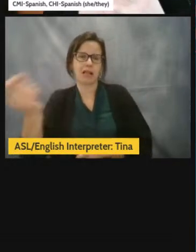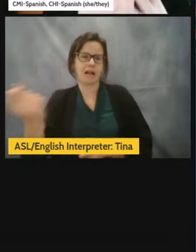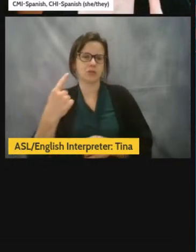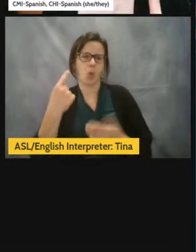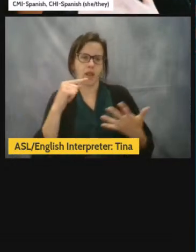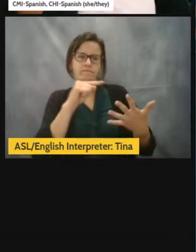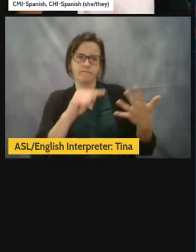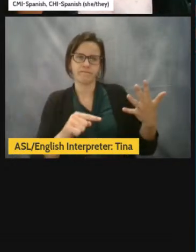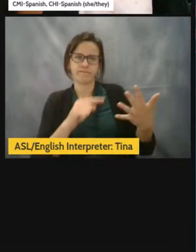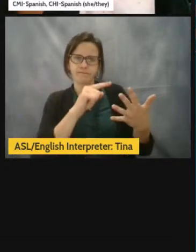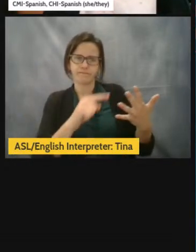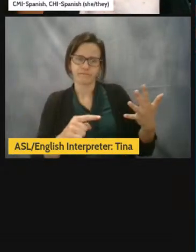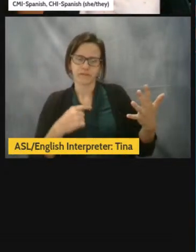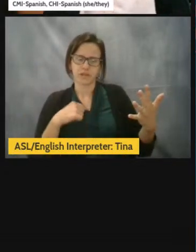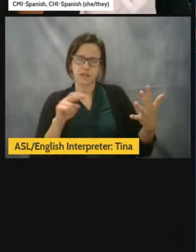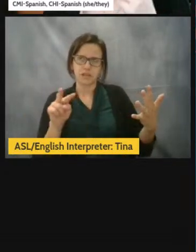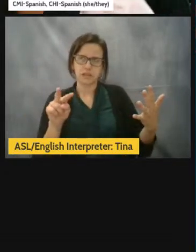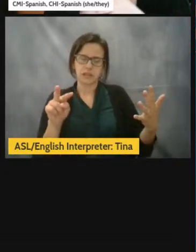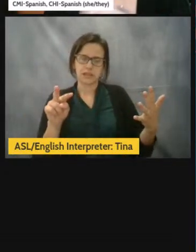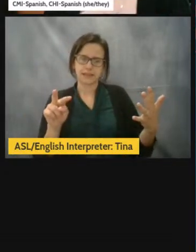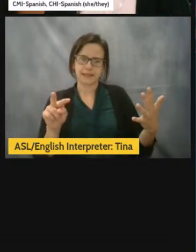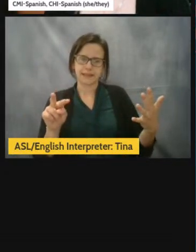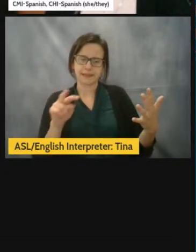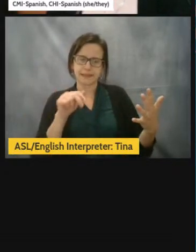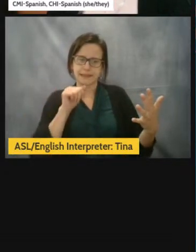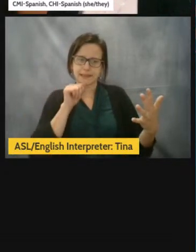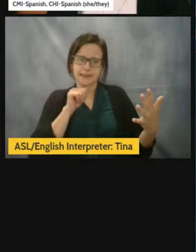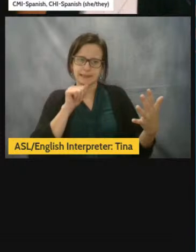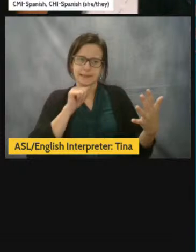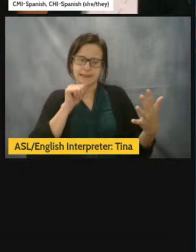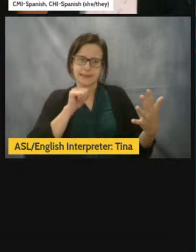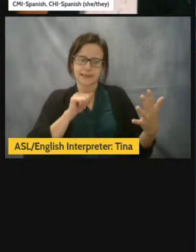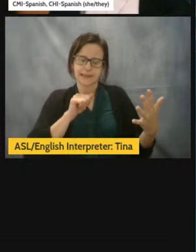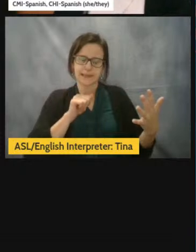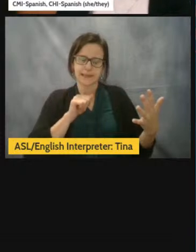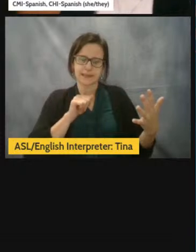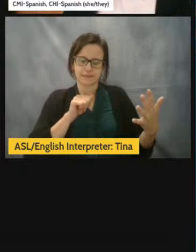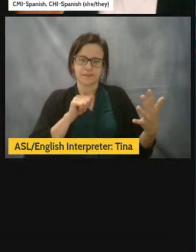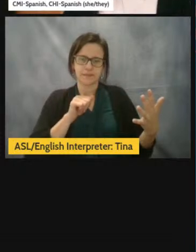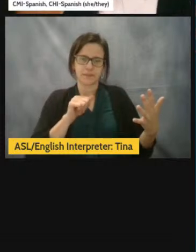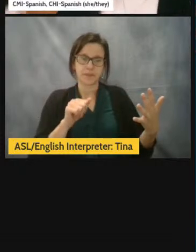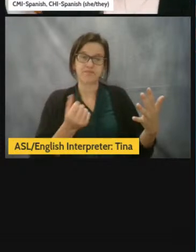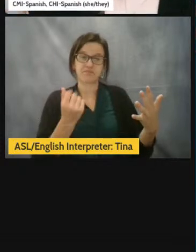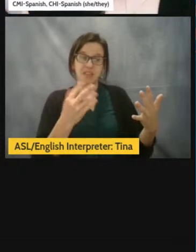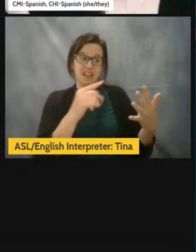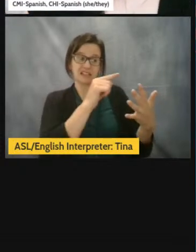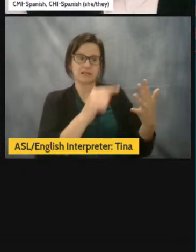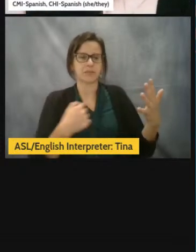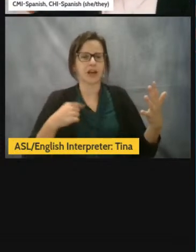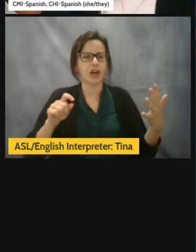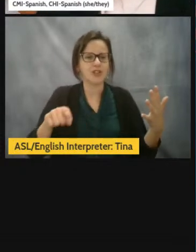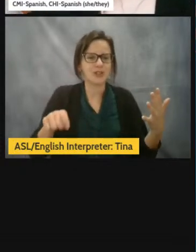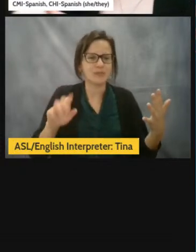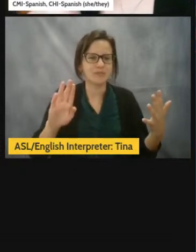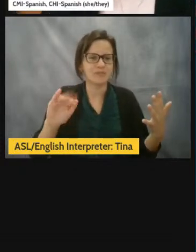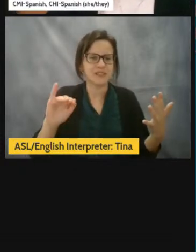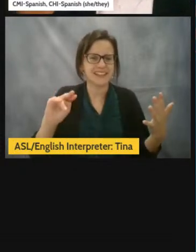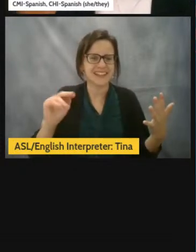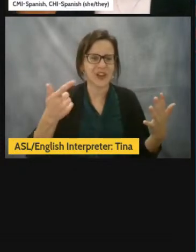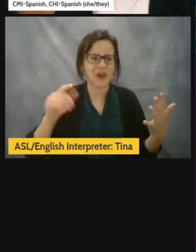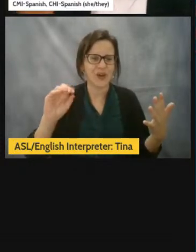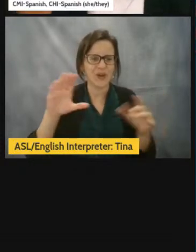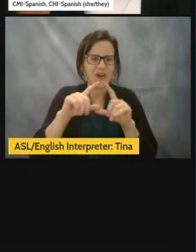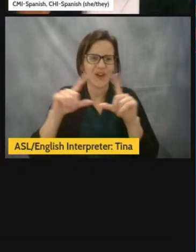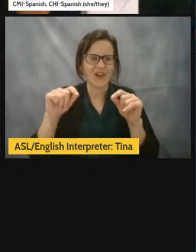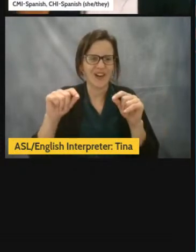So, and I have gotten many of these questions. I should have like a bingo card of the questions I've gotten from this